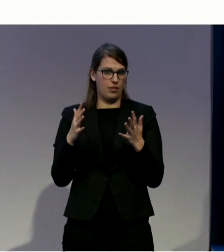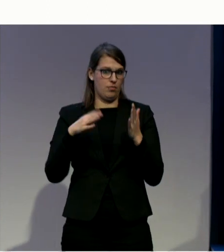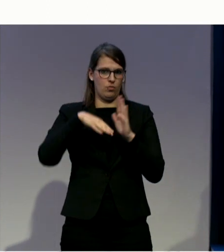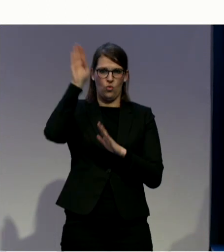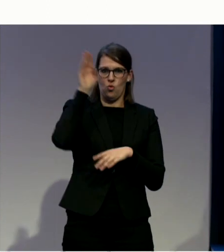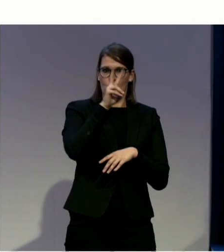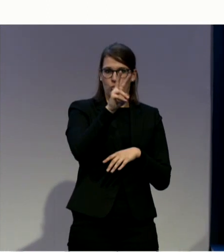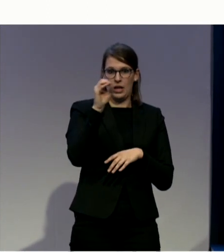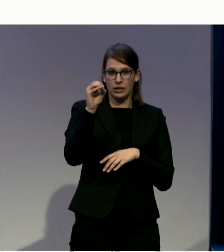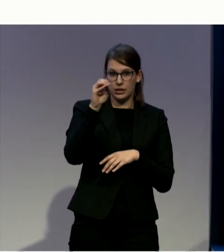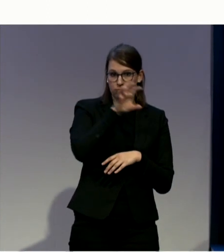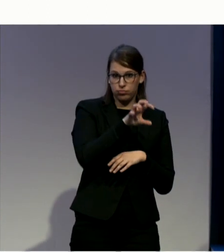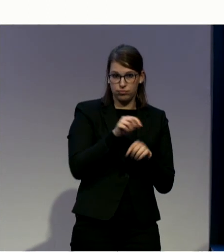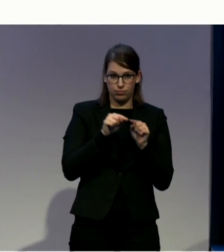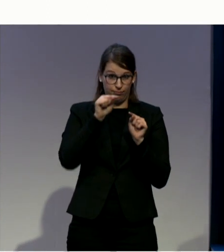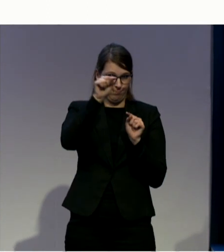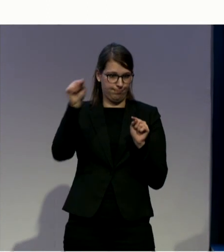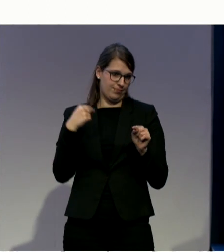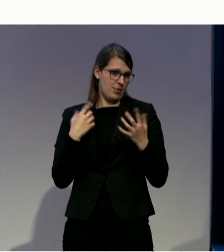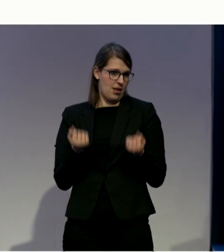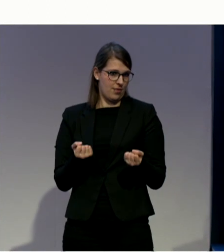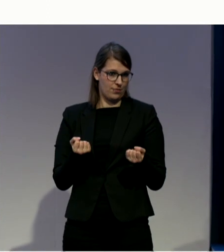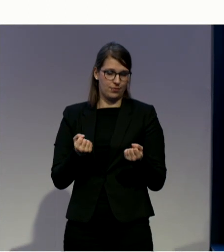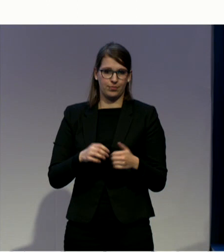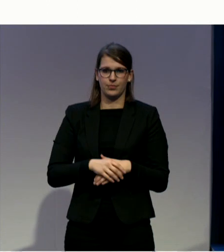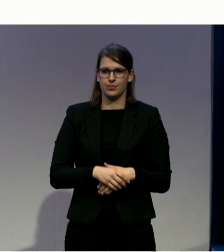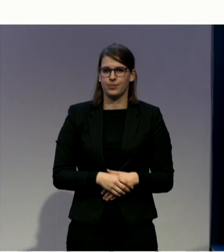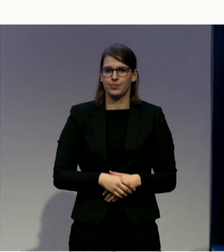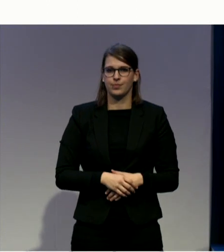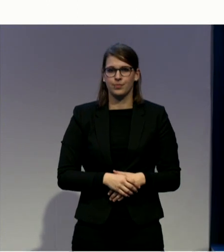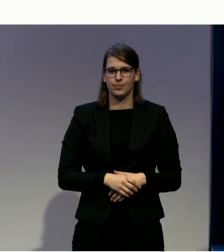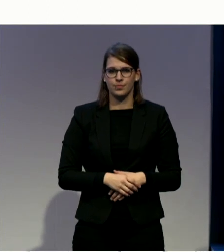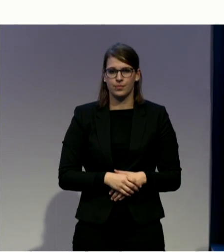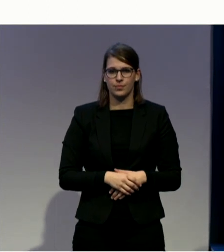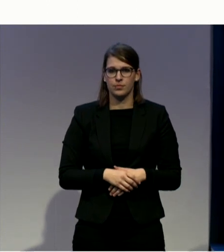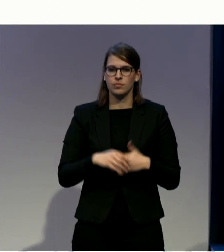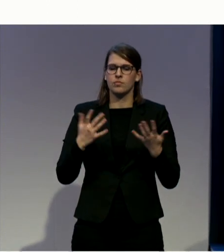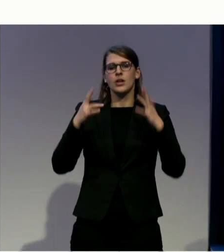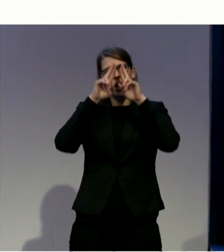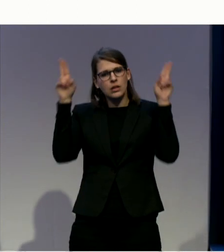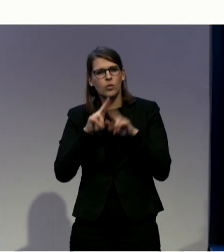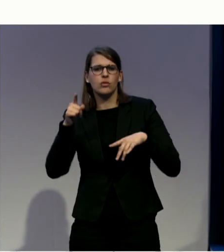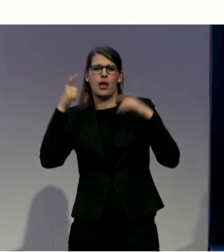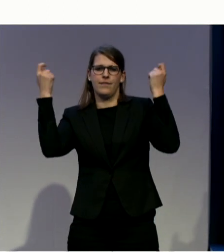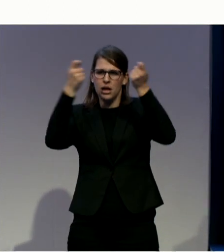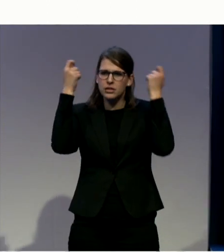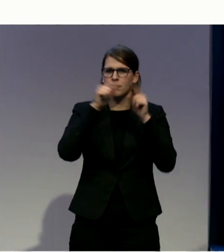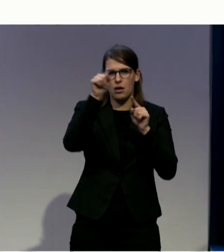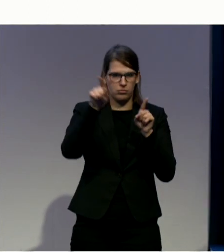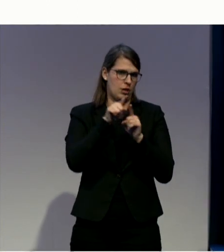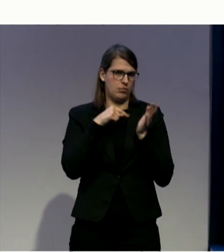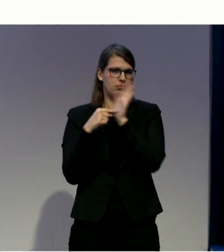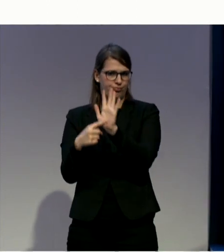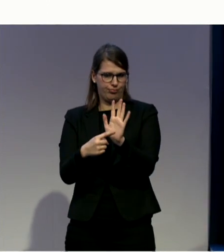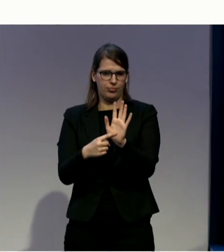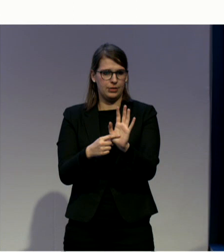Yara Kedem is here with us today also, who runs our international program. And this is a good opportunity to